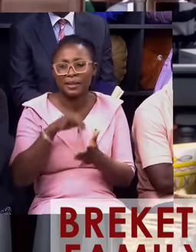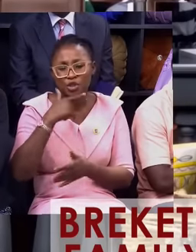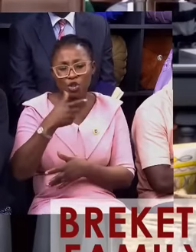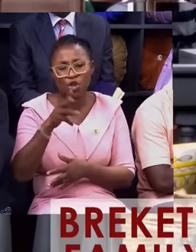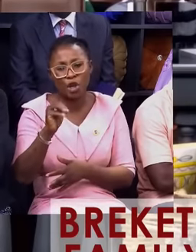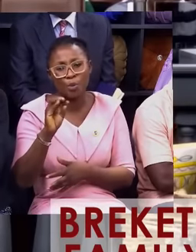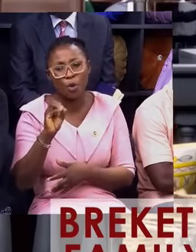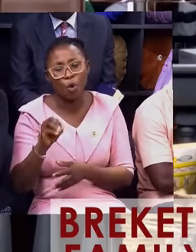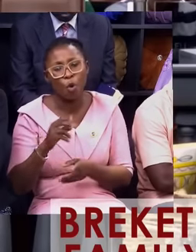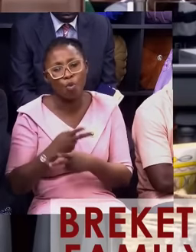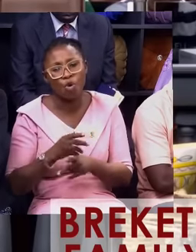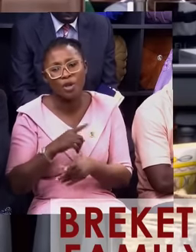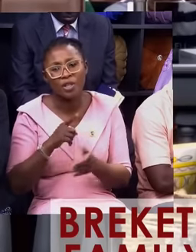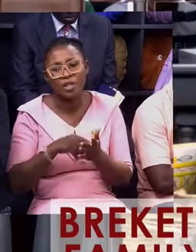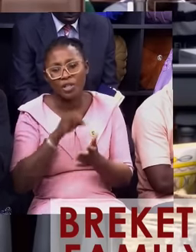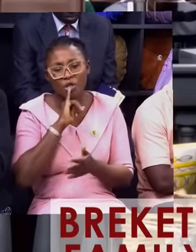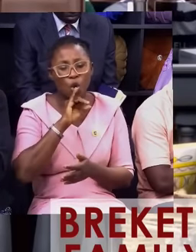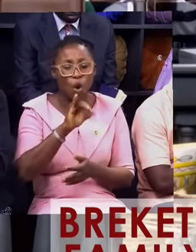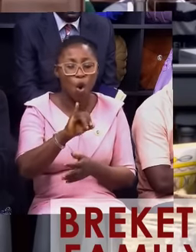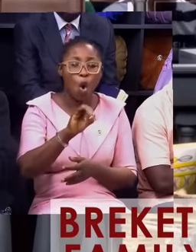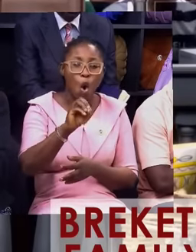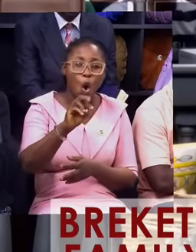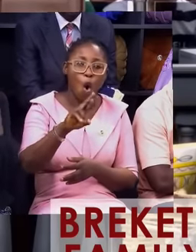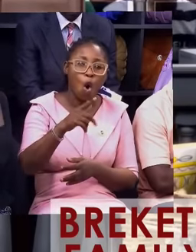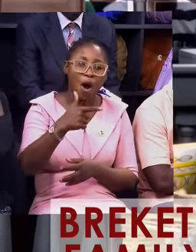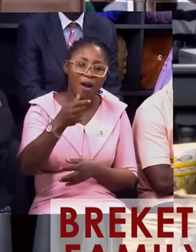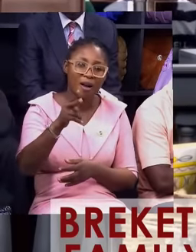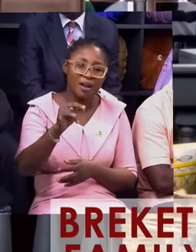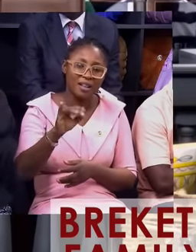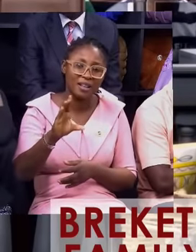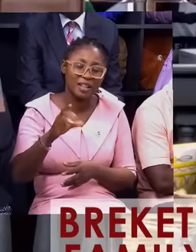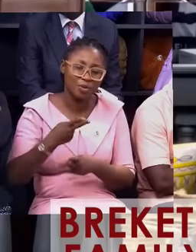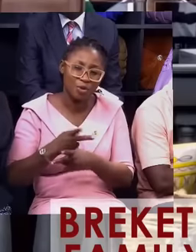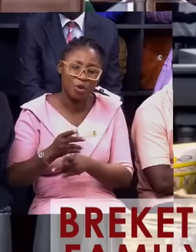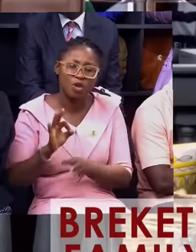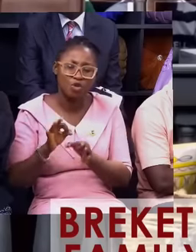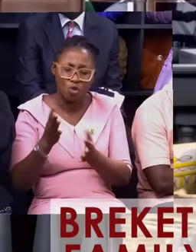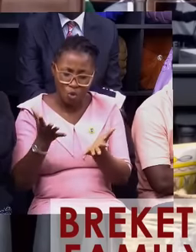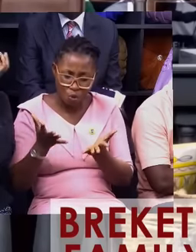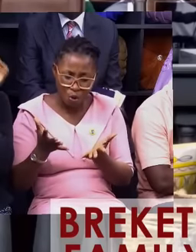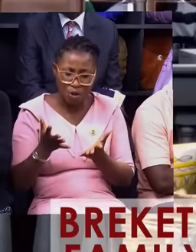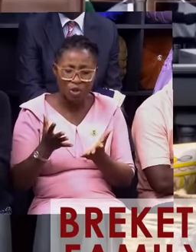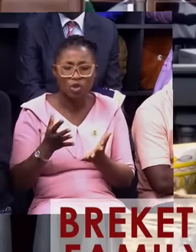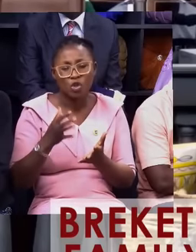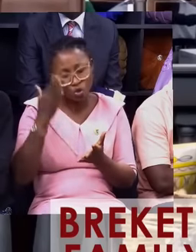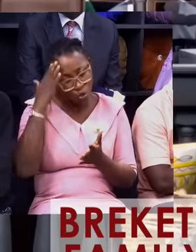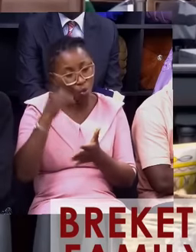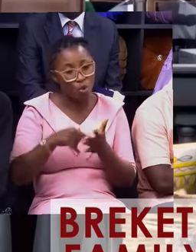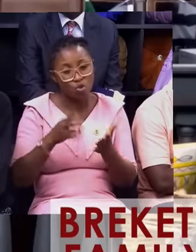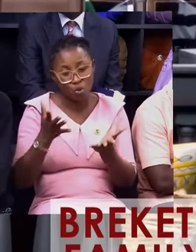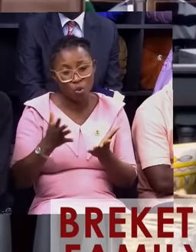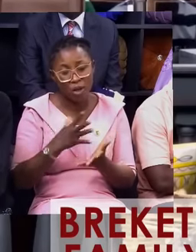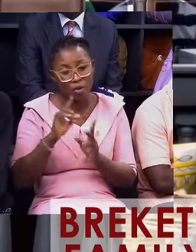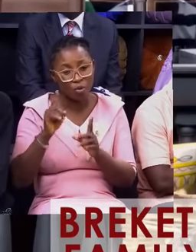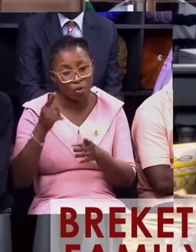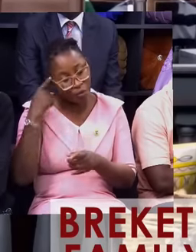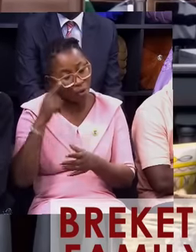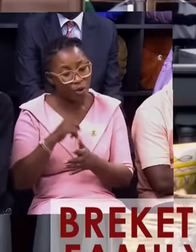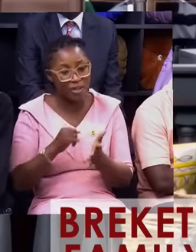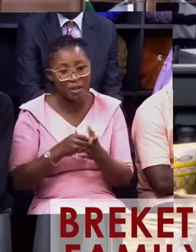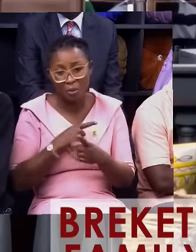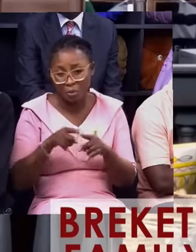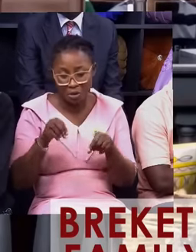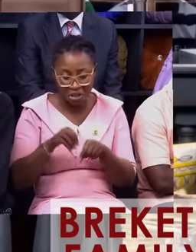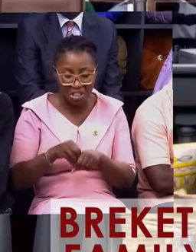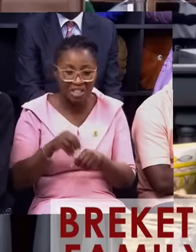product this is organic product so you know what you want you go for it the organic is more expensive here in Nigeria it's not